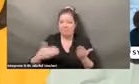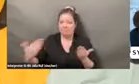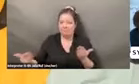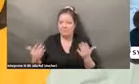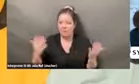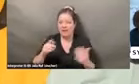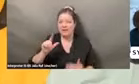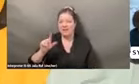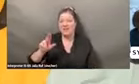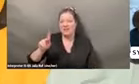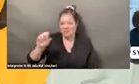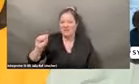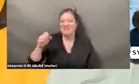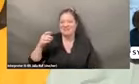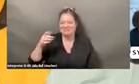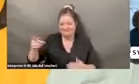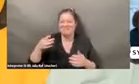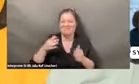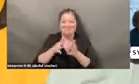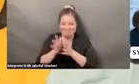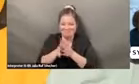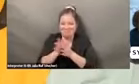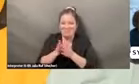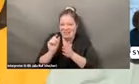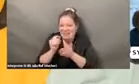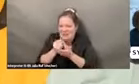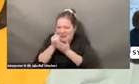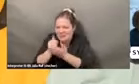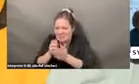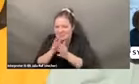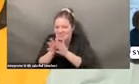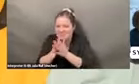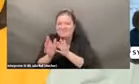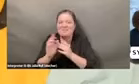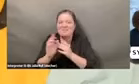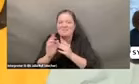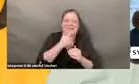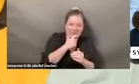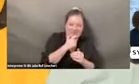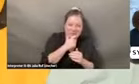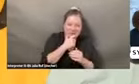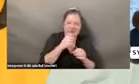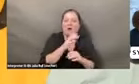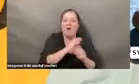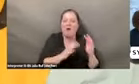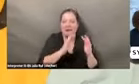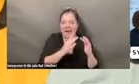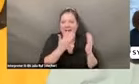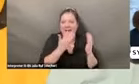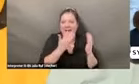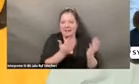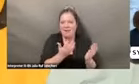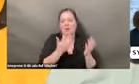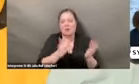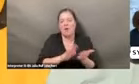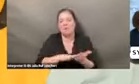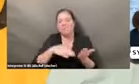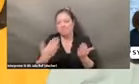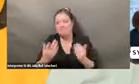help, we have them in English online on the website right now. They are translated to